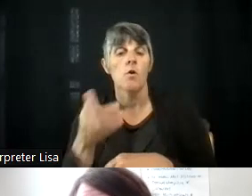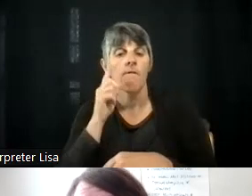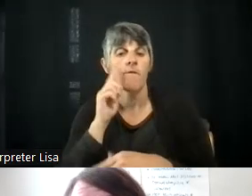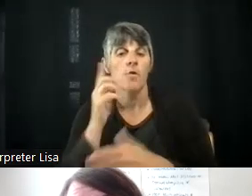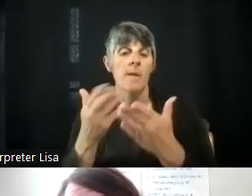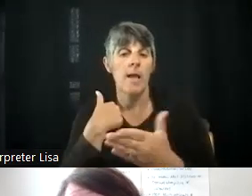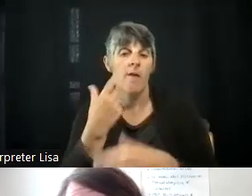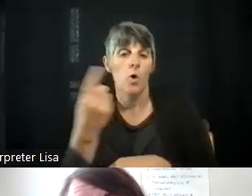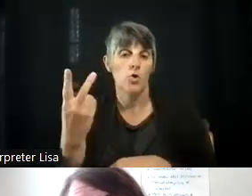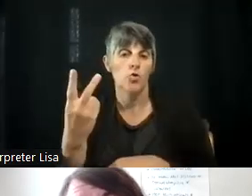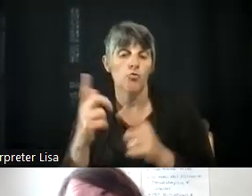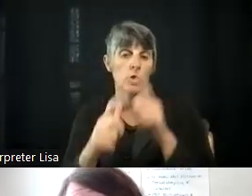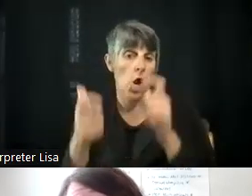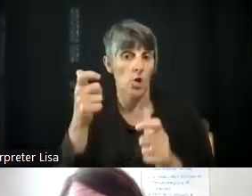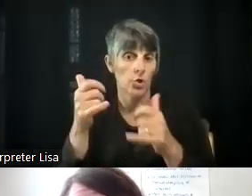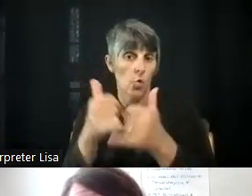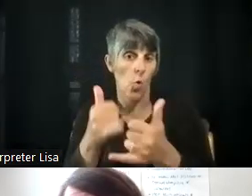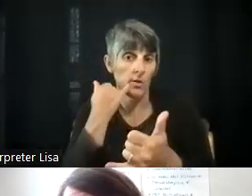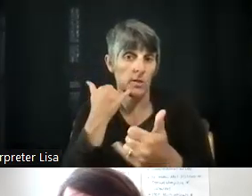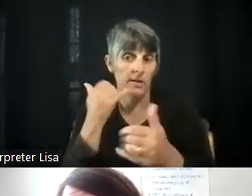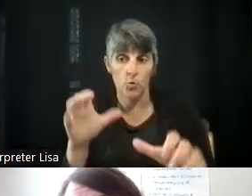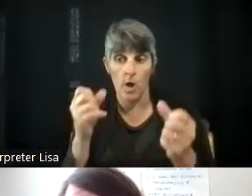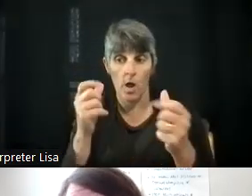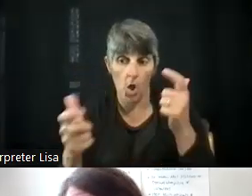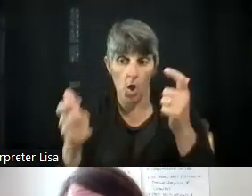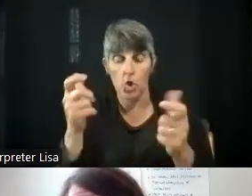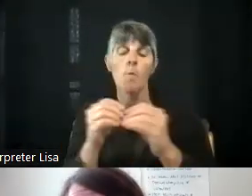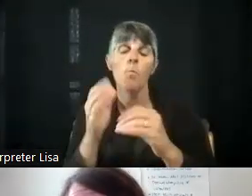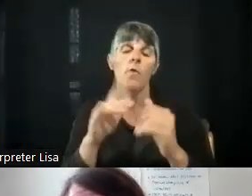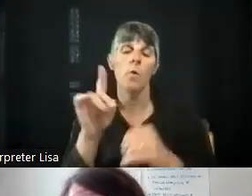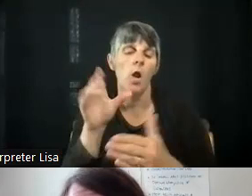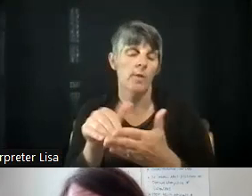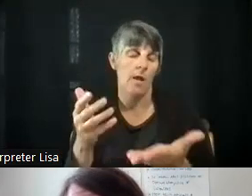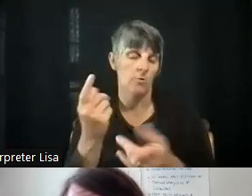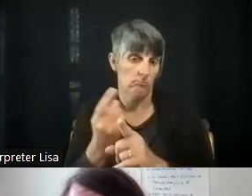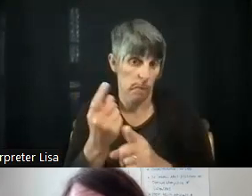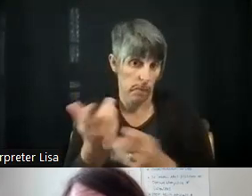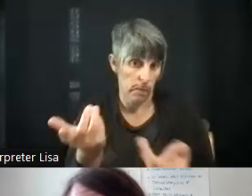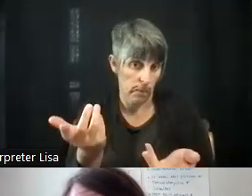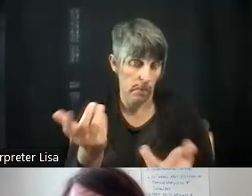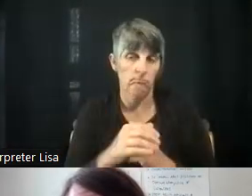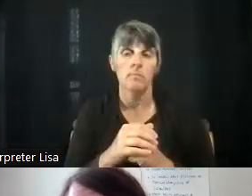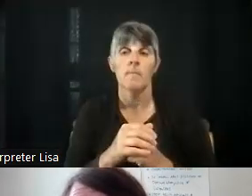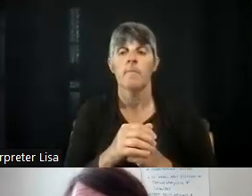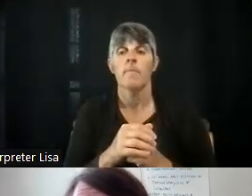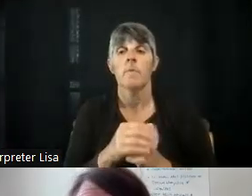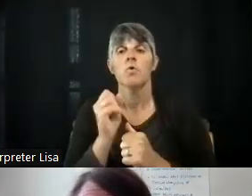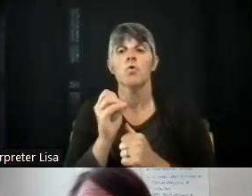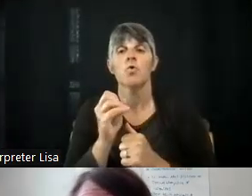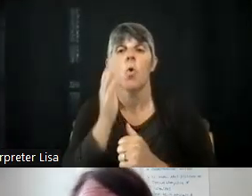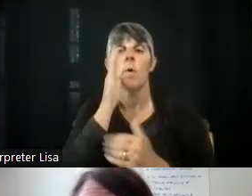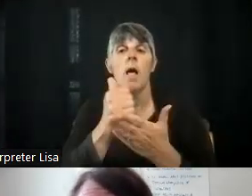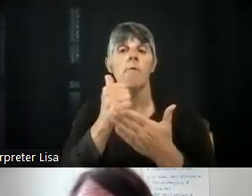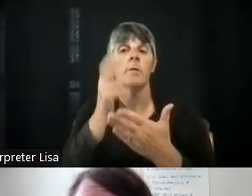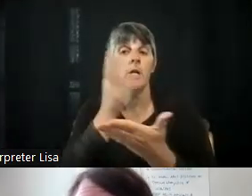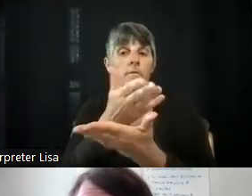have one or two larger awards if we're doing a larger, more than 100,000, right? So it would be helpful to hear